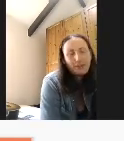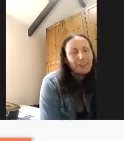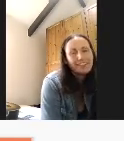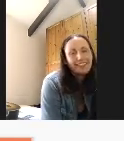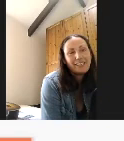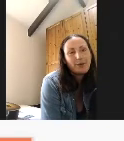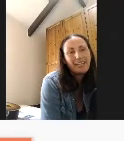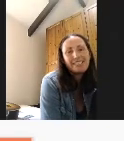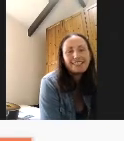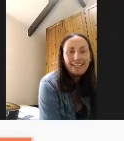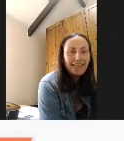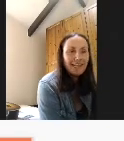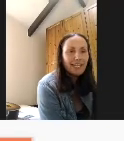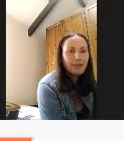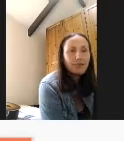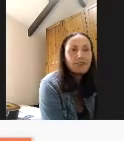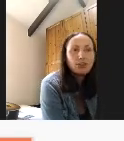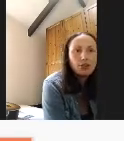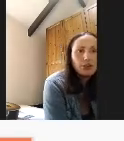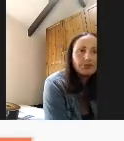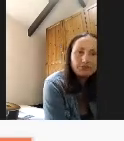more closely in the coming years.